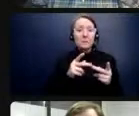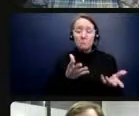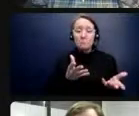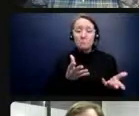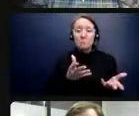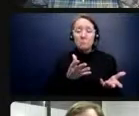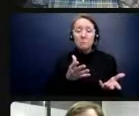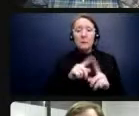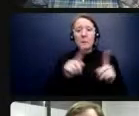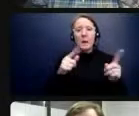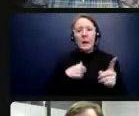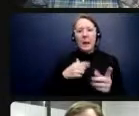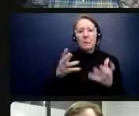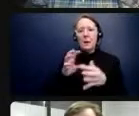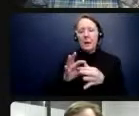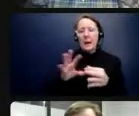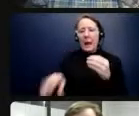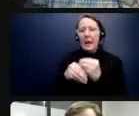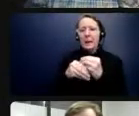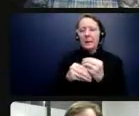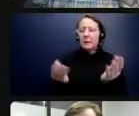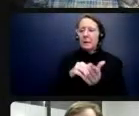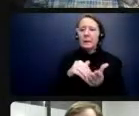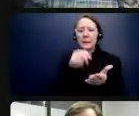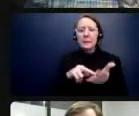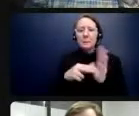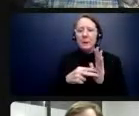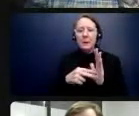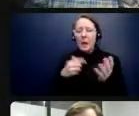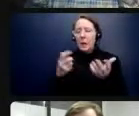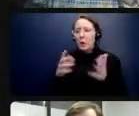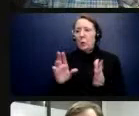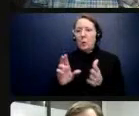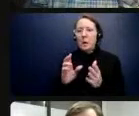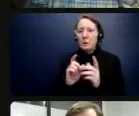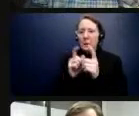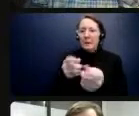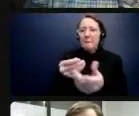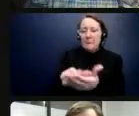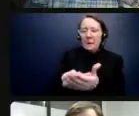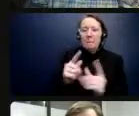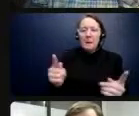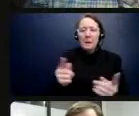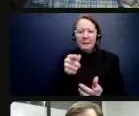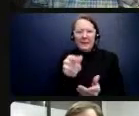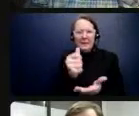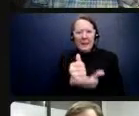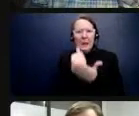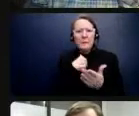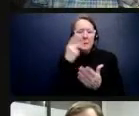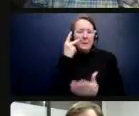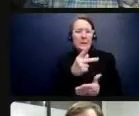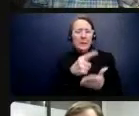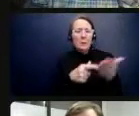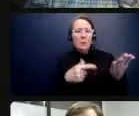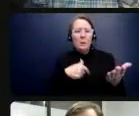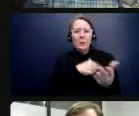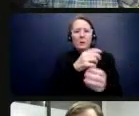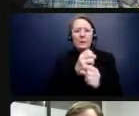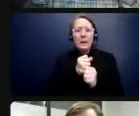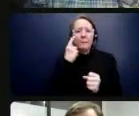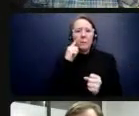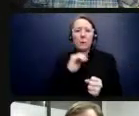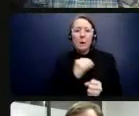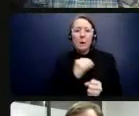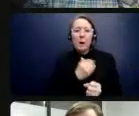Although I will say again, that doesn't mean I don't necessarily want to fund them, but it certainly gives me a better idea of what we're getting for our money. But the second